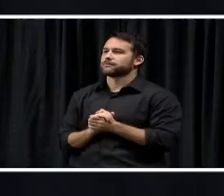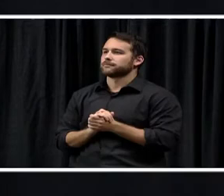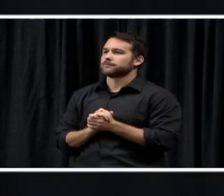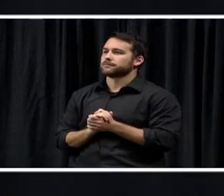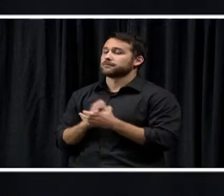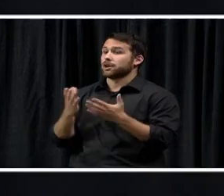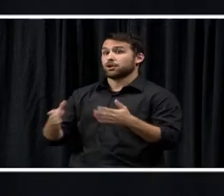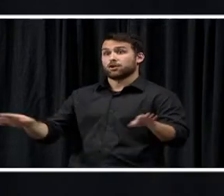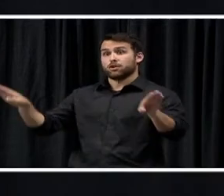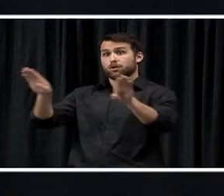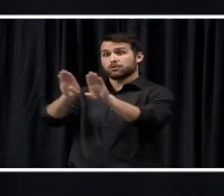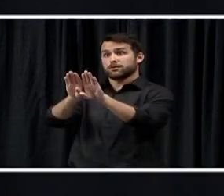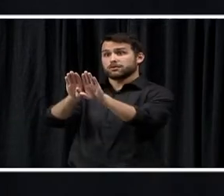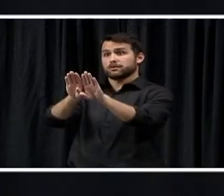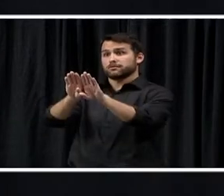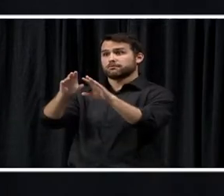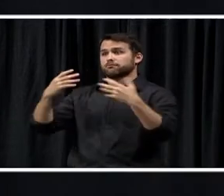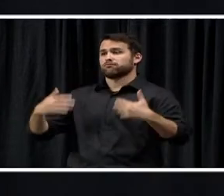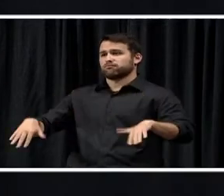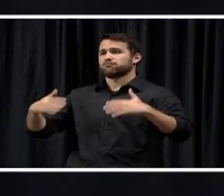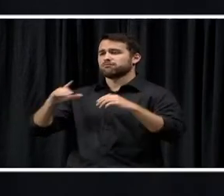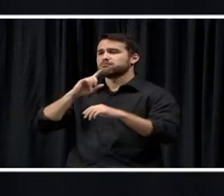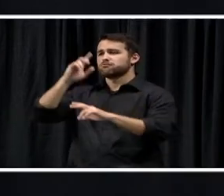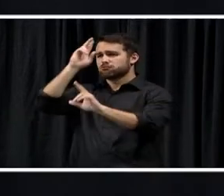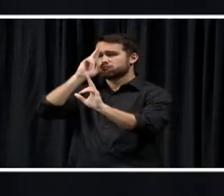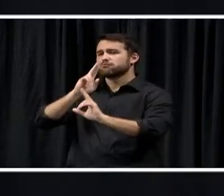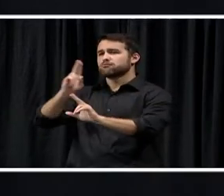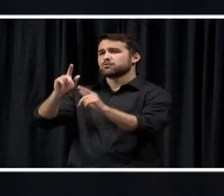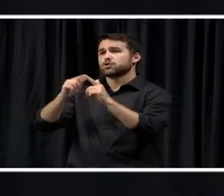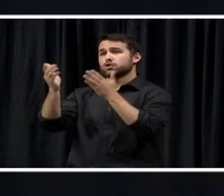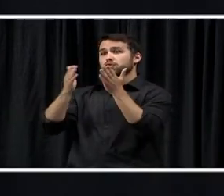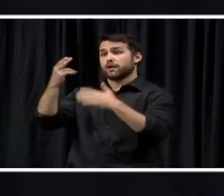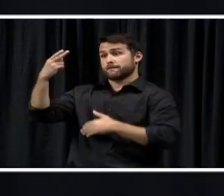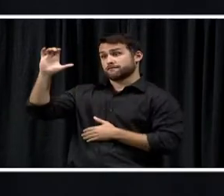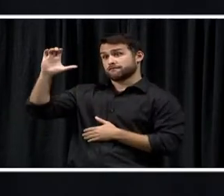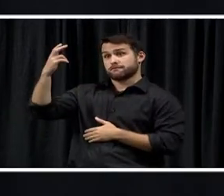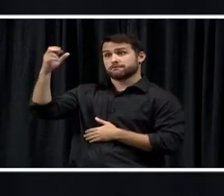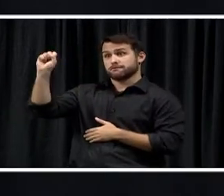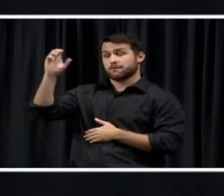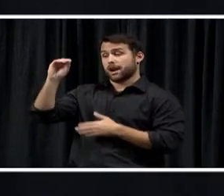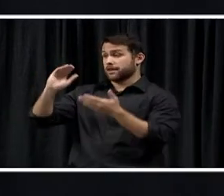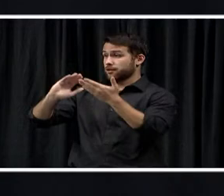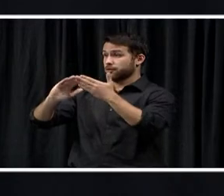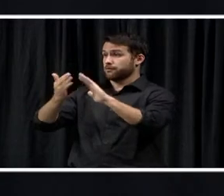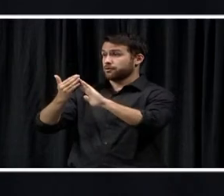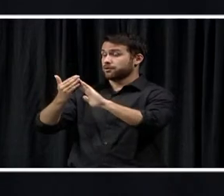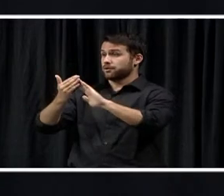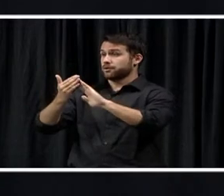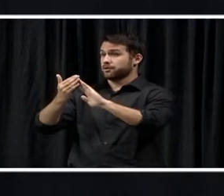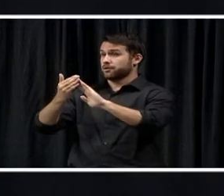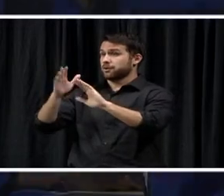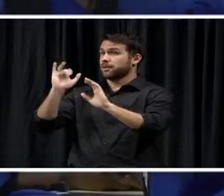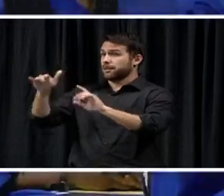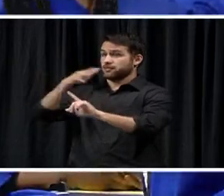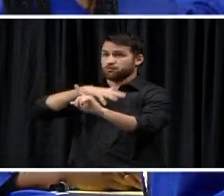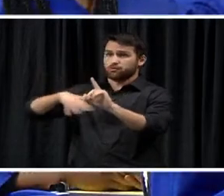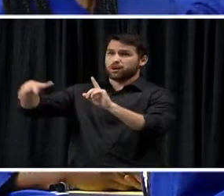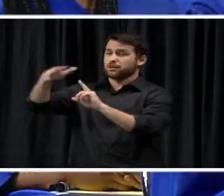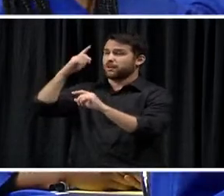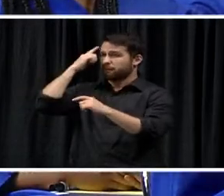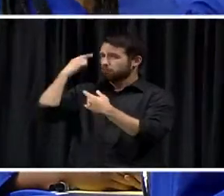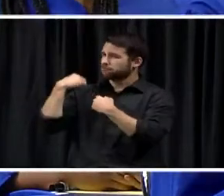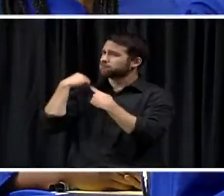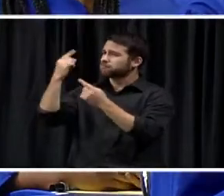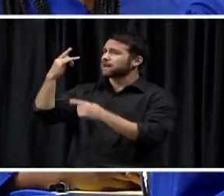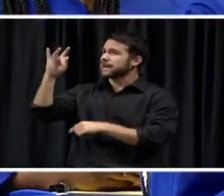In closing, it has been an honor to serve Henry Clay High School and the community that surrounds it for 18